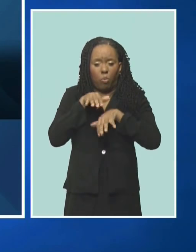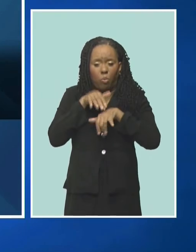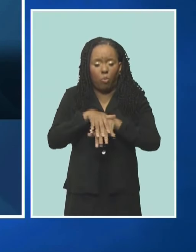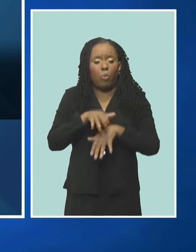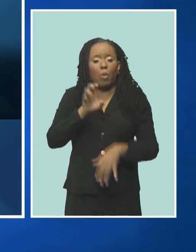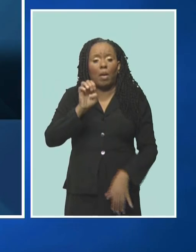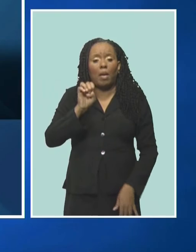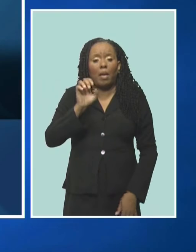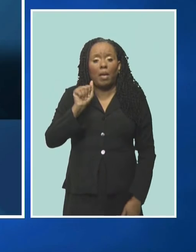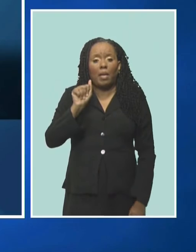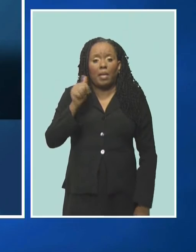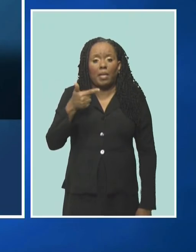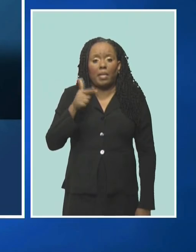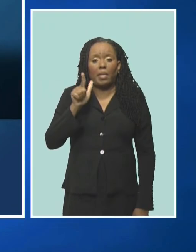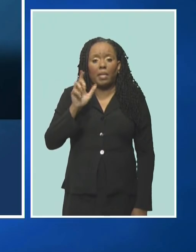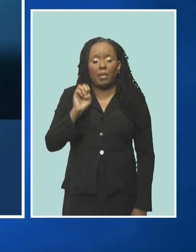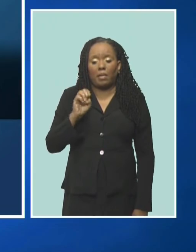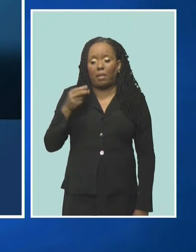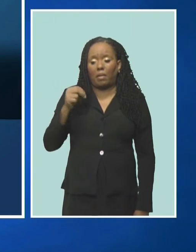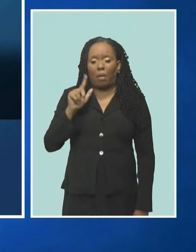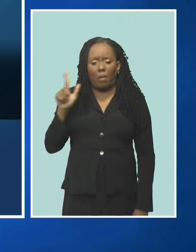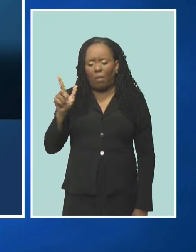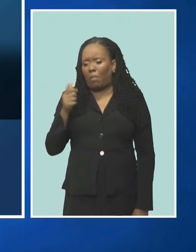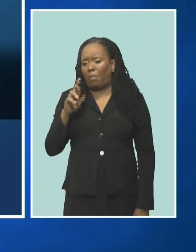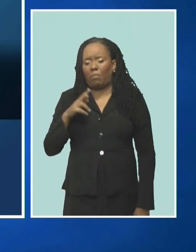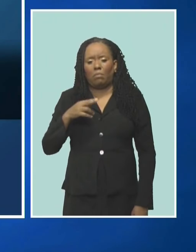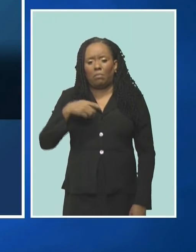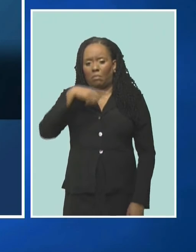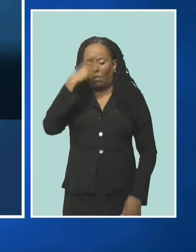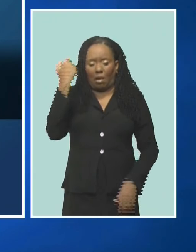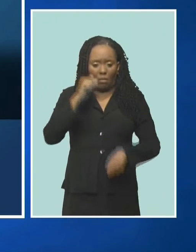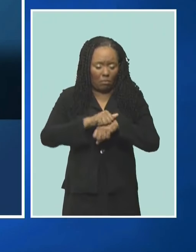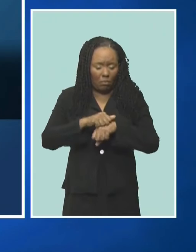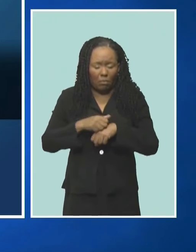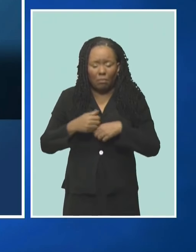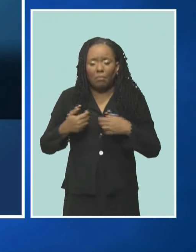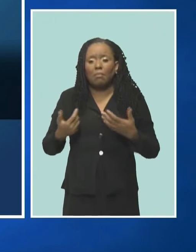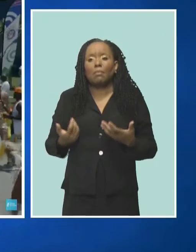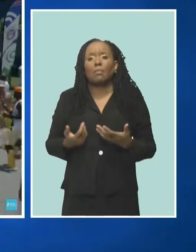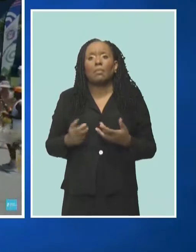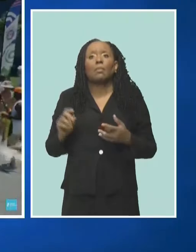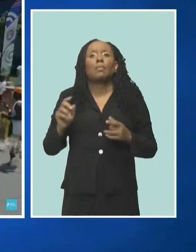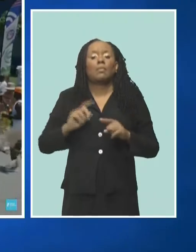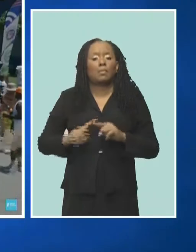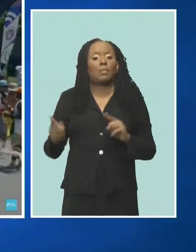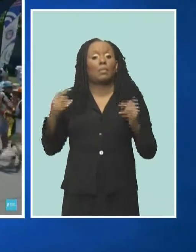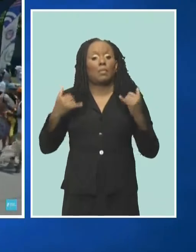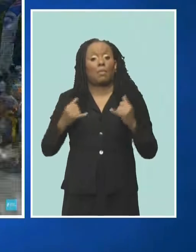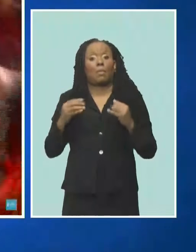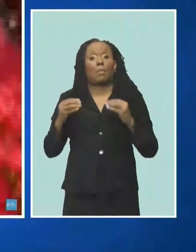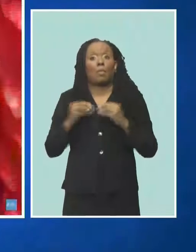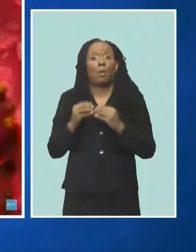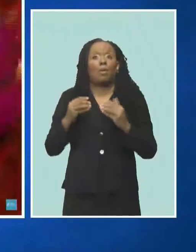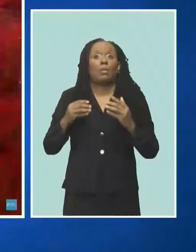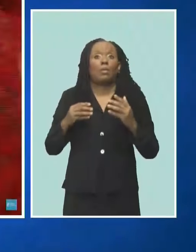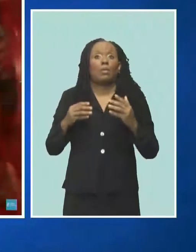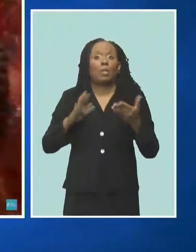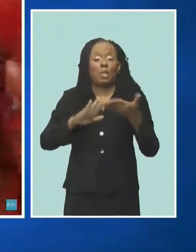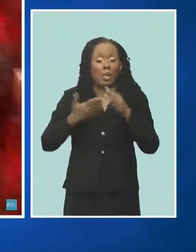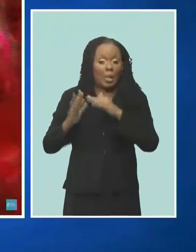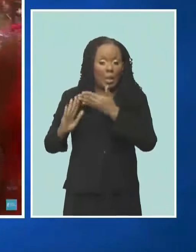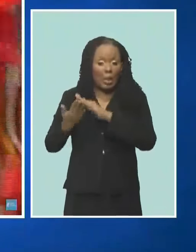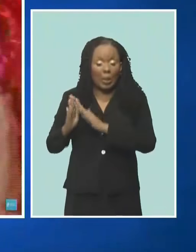Hall side or into Black Rock or whatever, because obviously more of the community is there. So I think from the